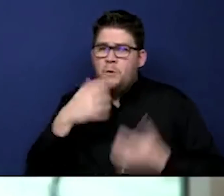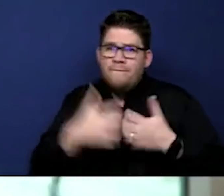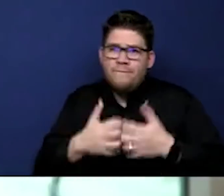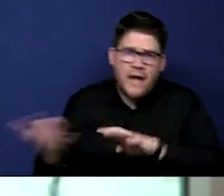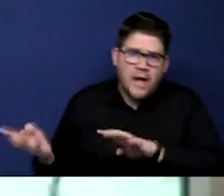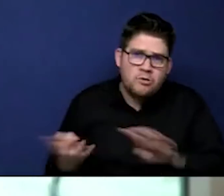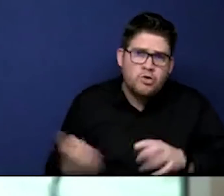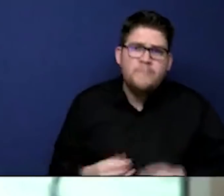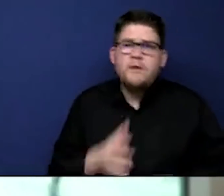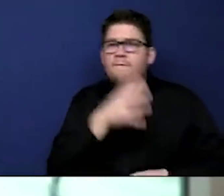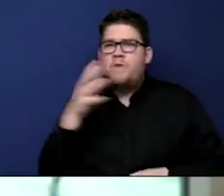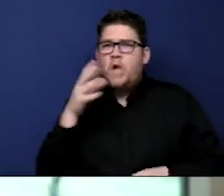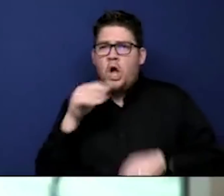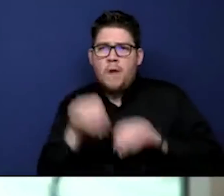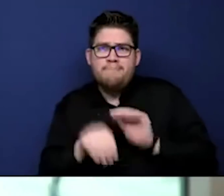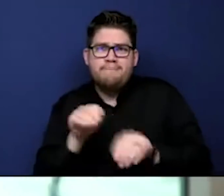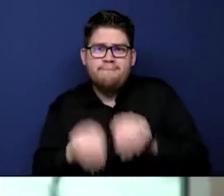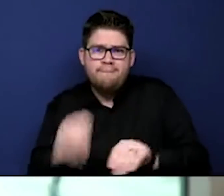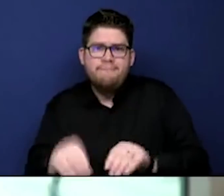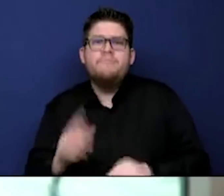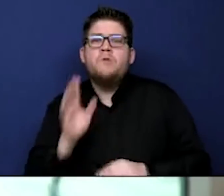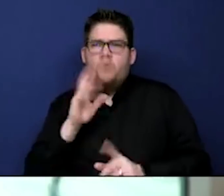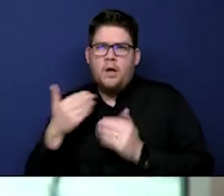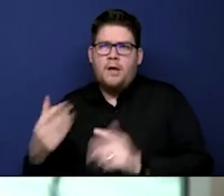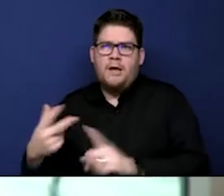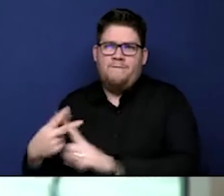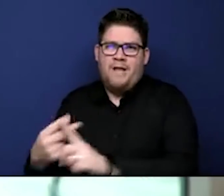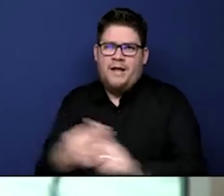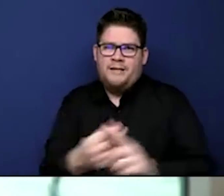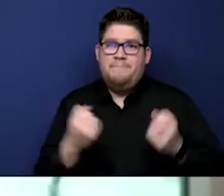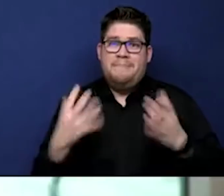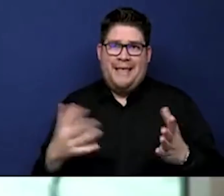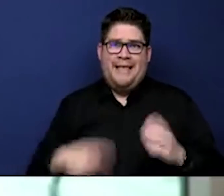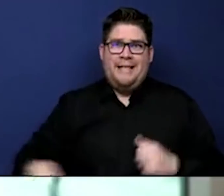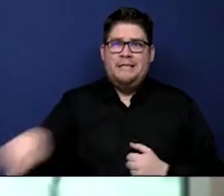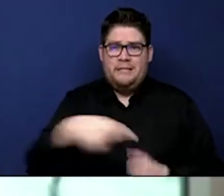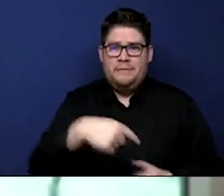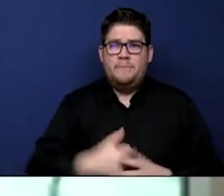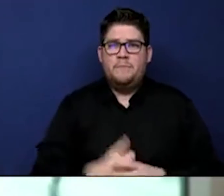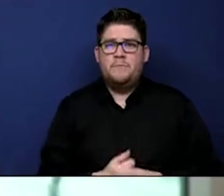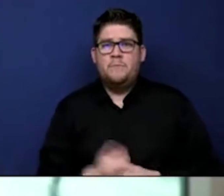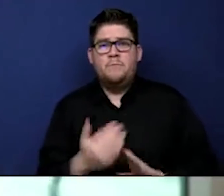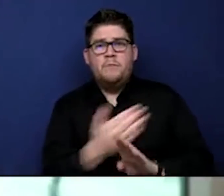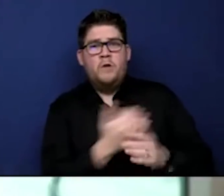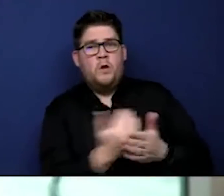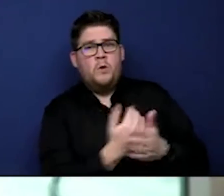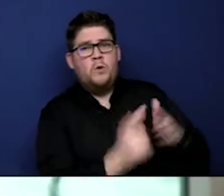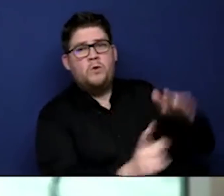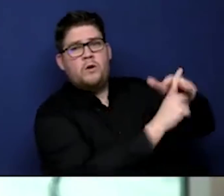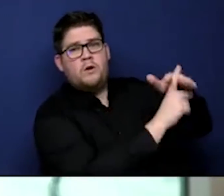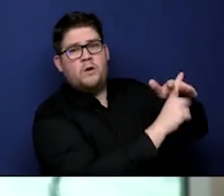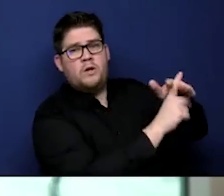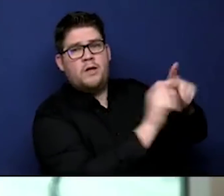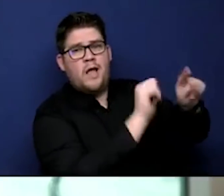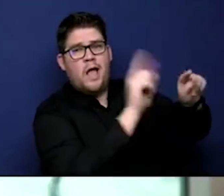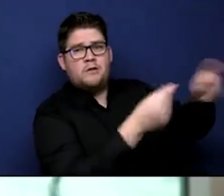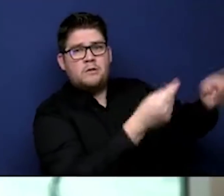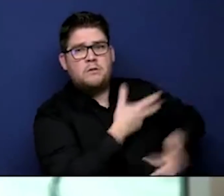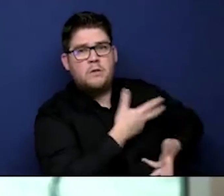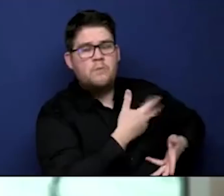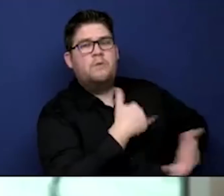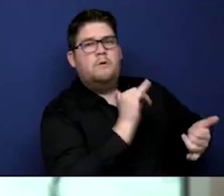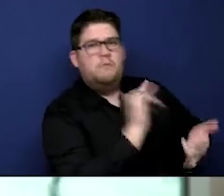processing plants across the province. We were able to do much of that before we had the safety signal